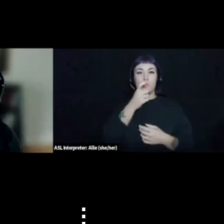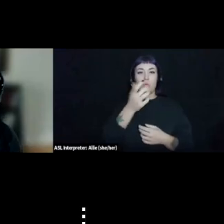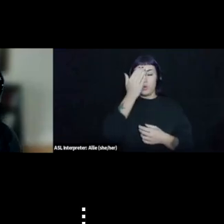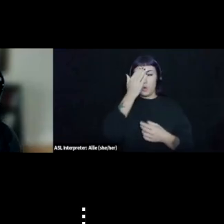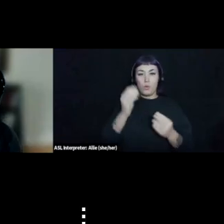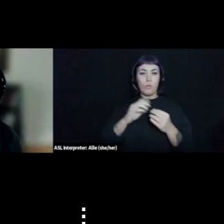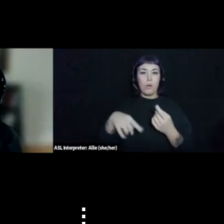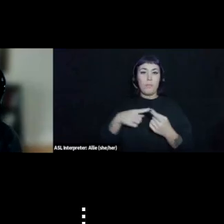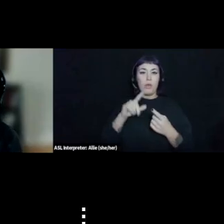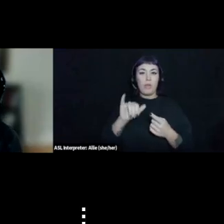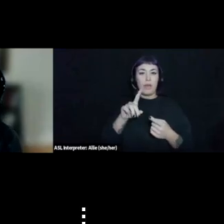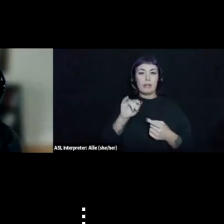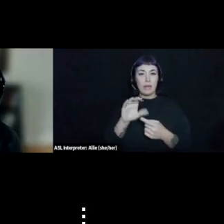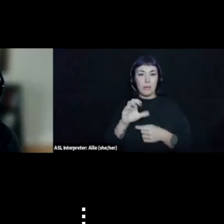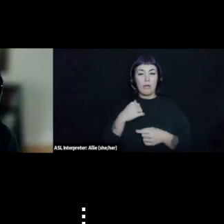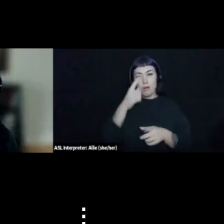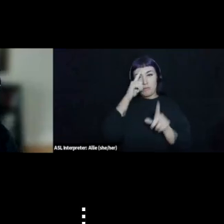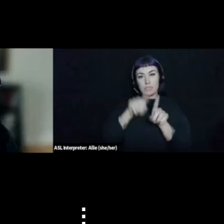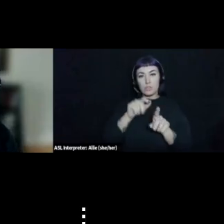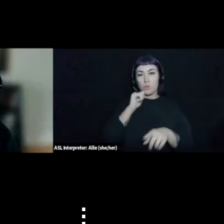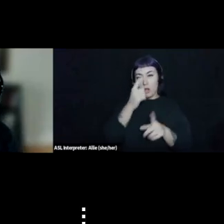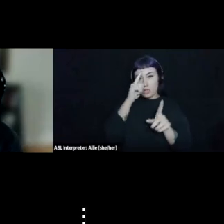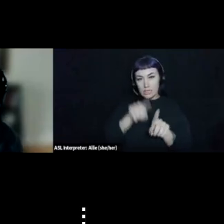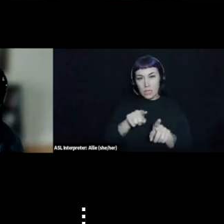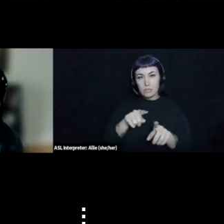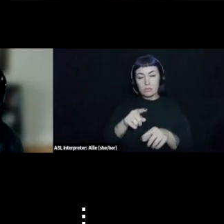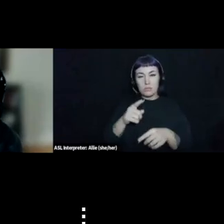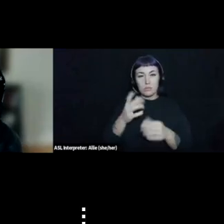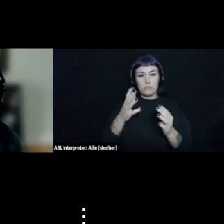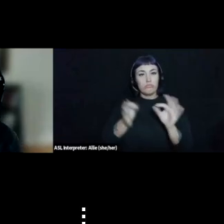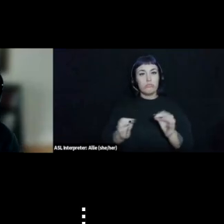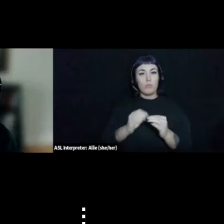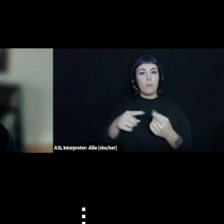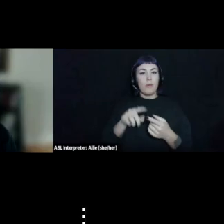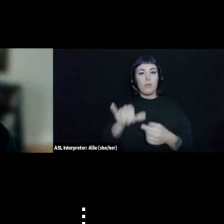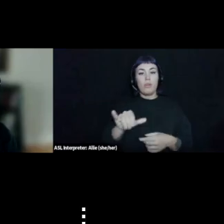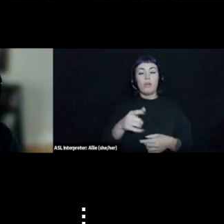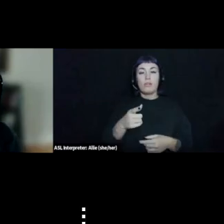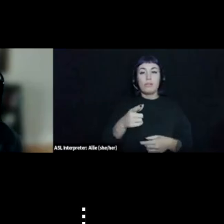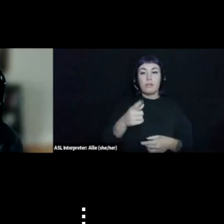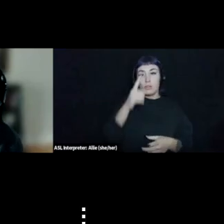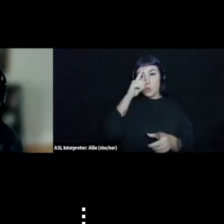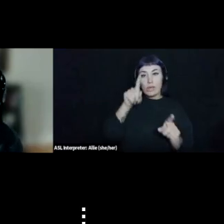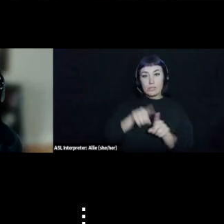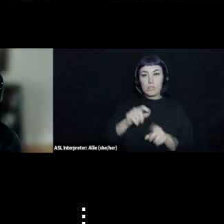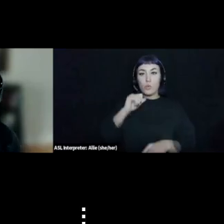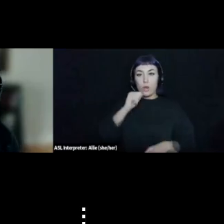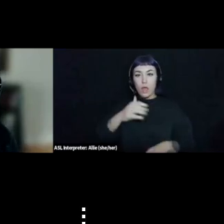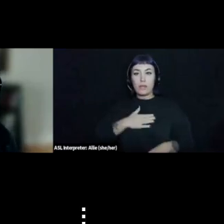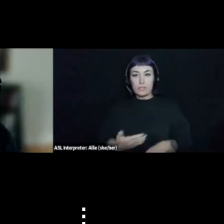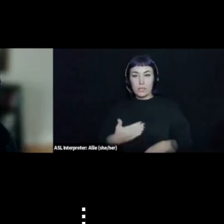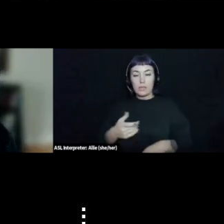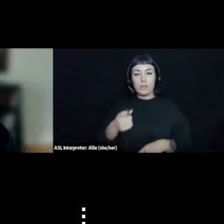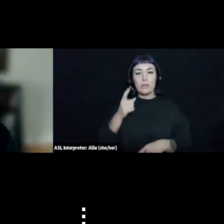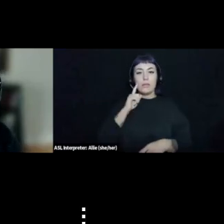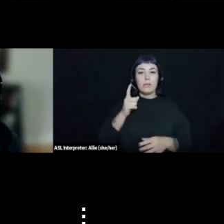knows more about this dynamic kind of talk more about it. Sure, yeah. So consensual non-consent, a lot of times